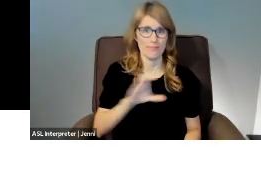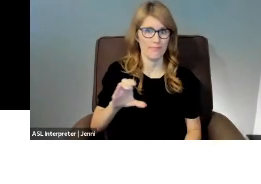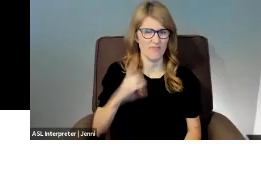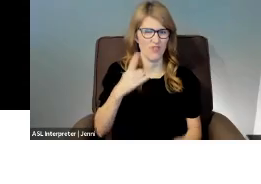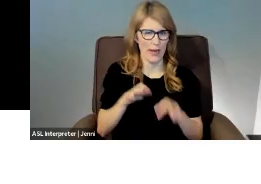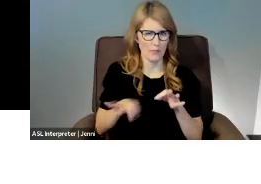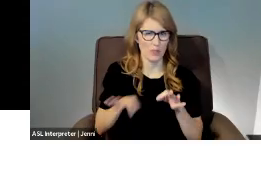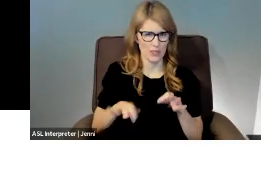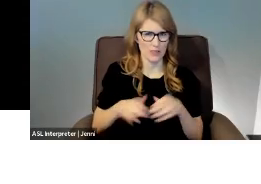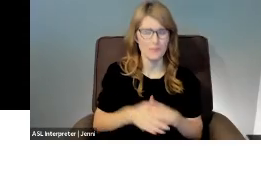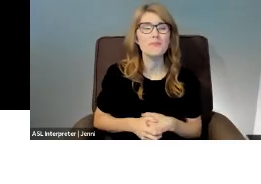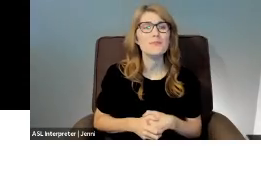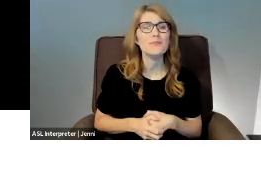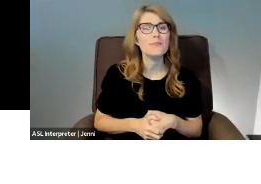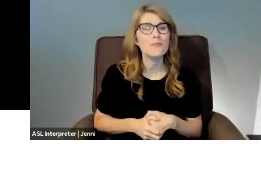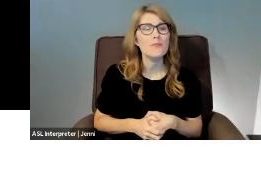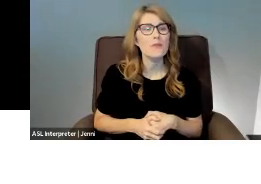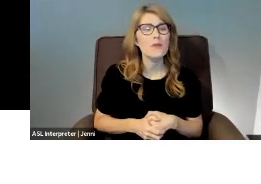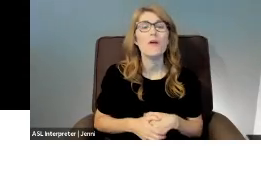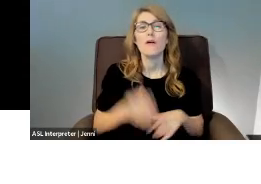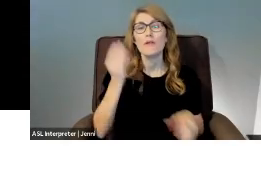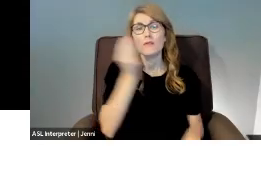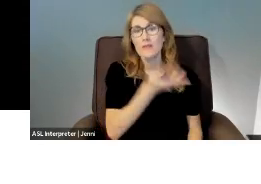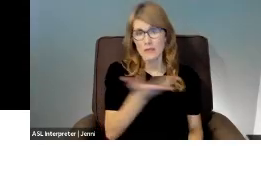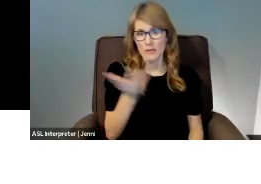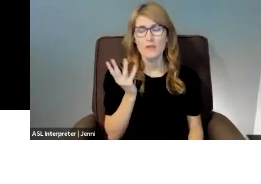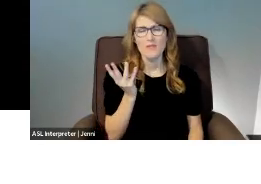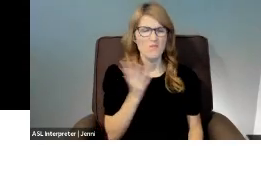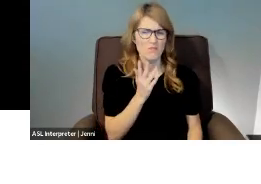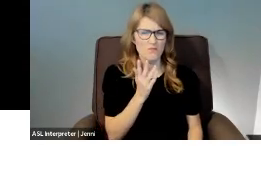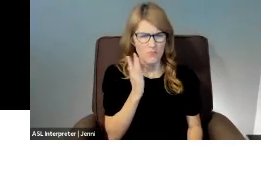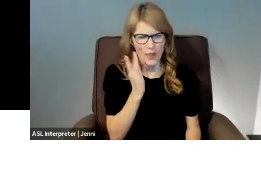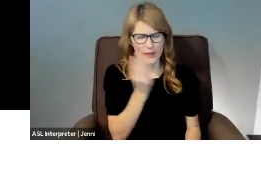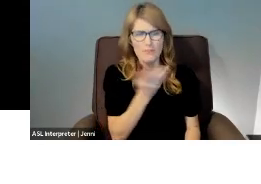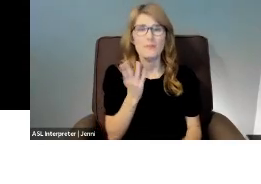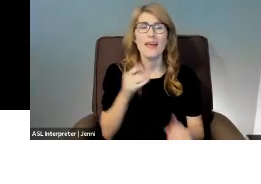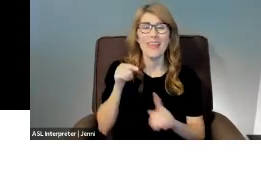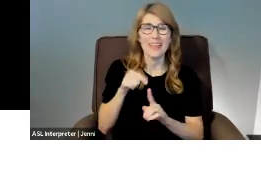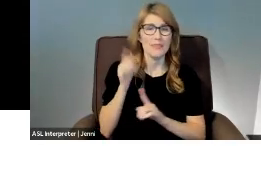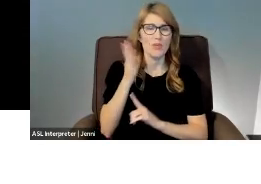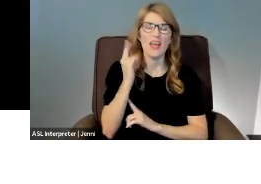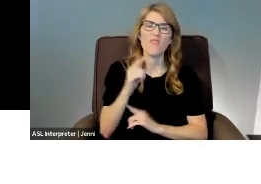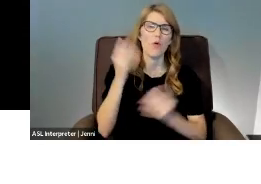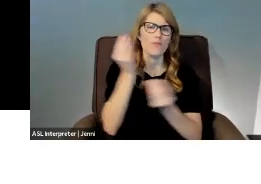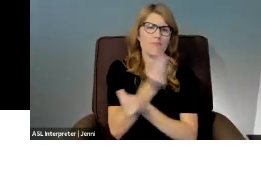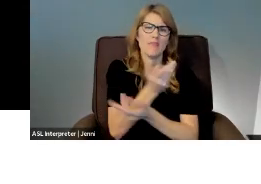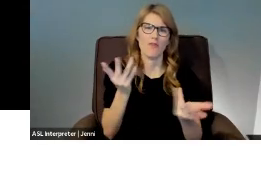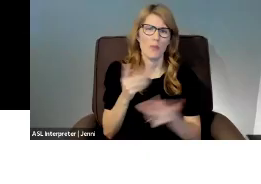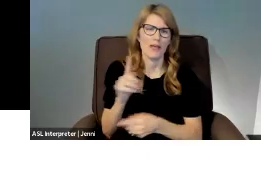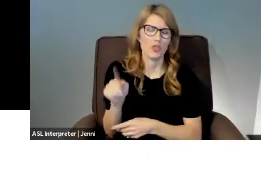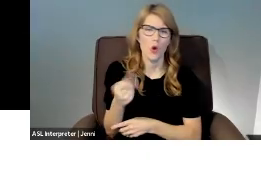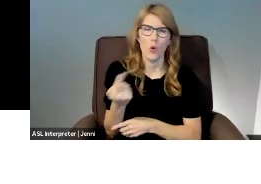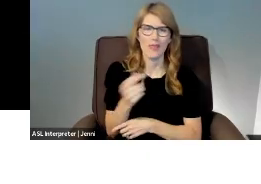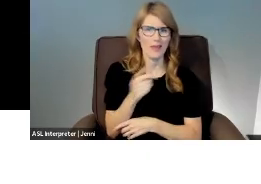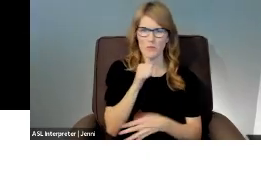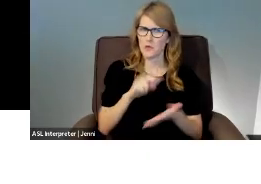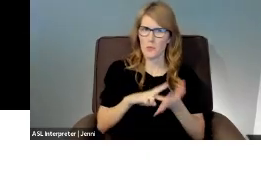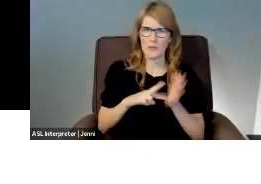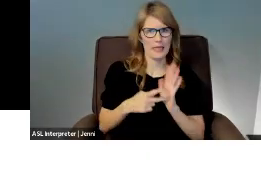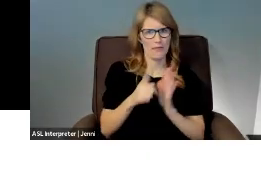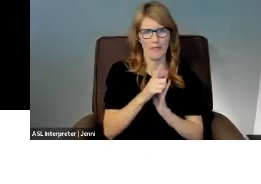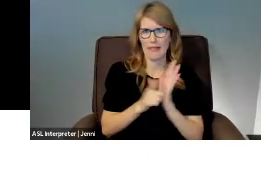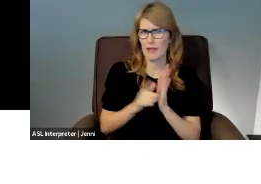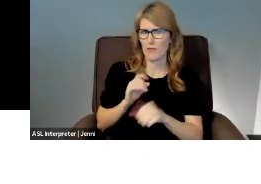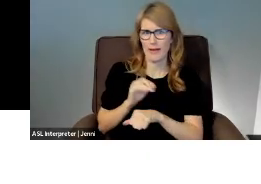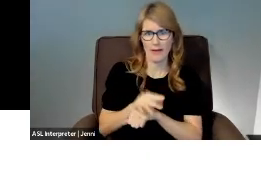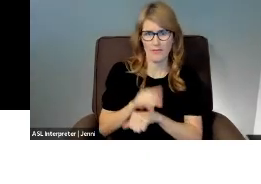Just a friendly disclaimer. This presentation is for informational purposes only and not intended to provide legal advice. Please note